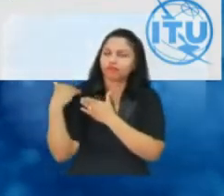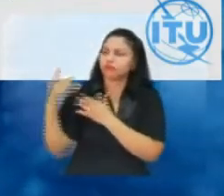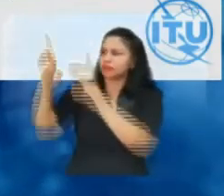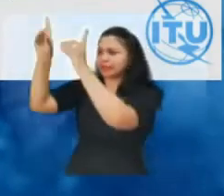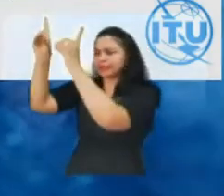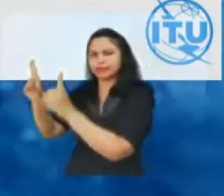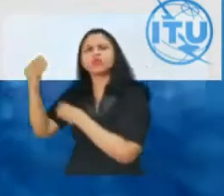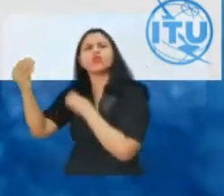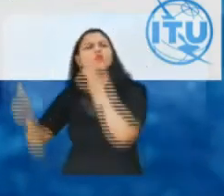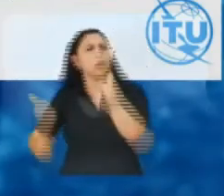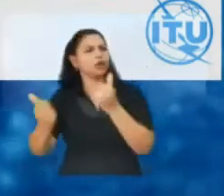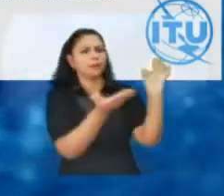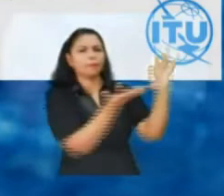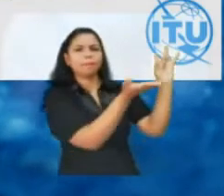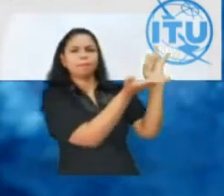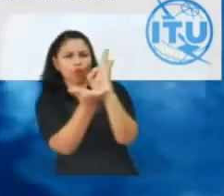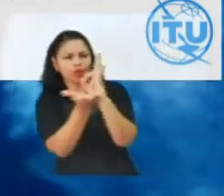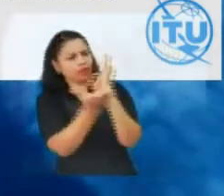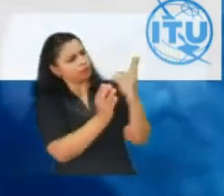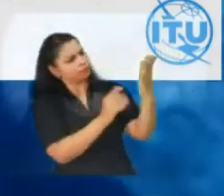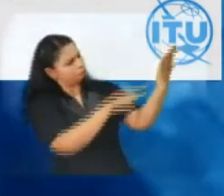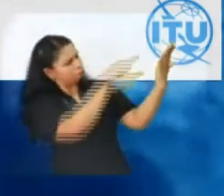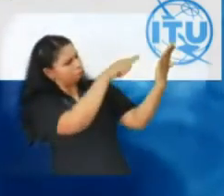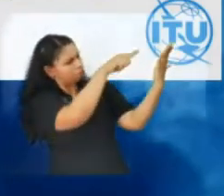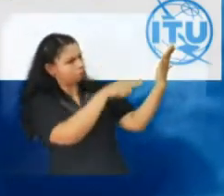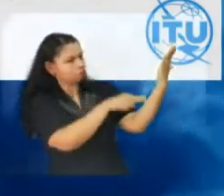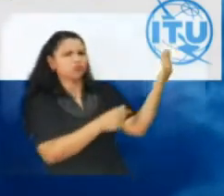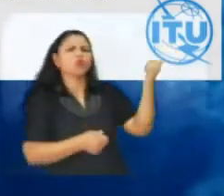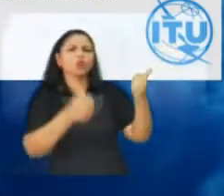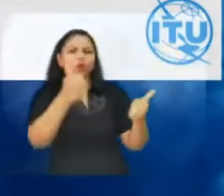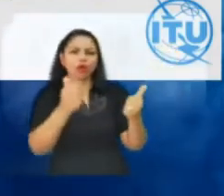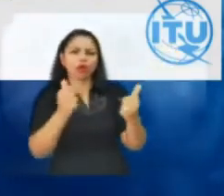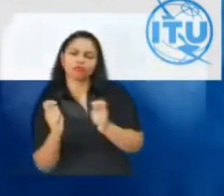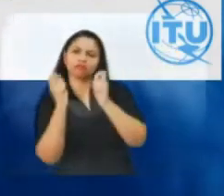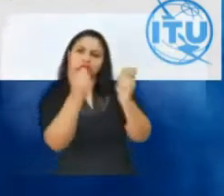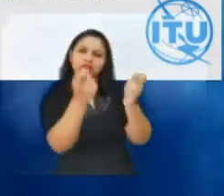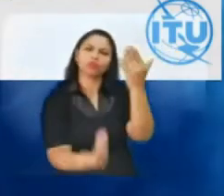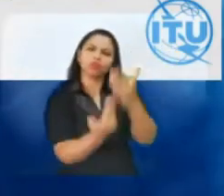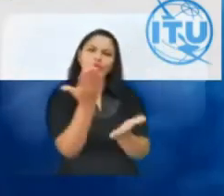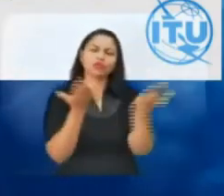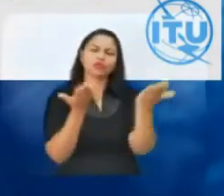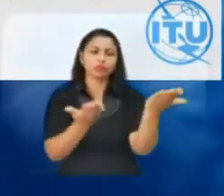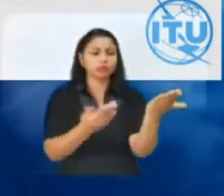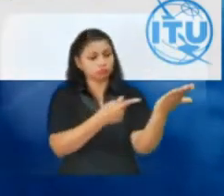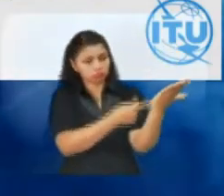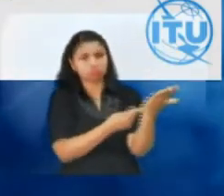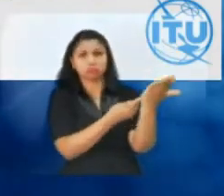son los mejores modelos para conceder licencias para nuevos operadores.